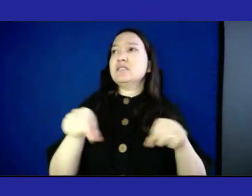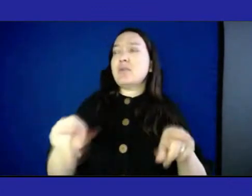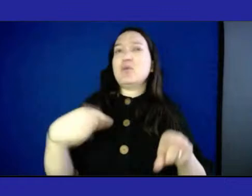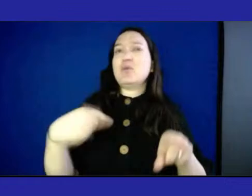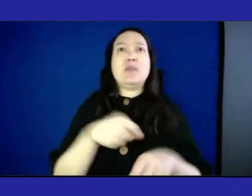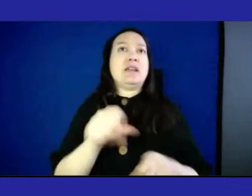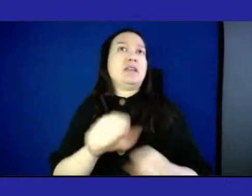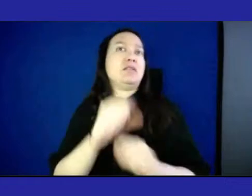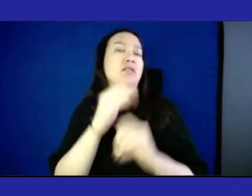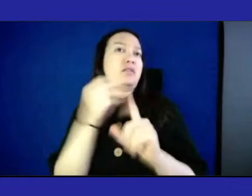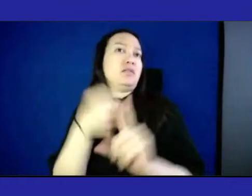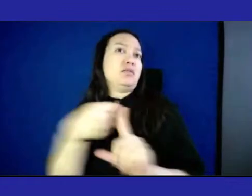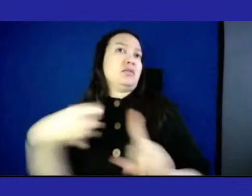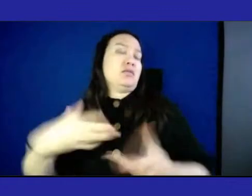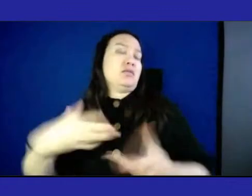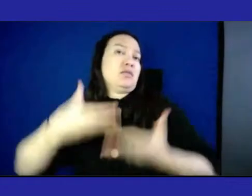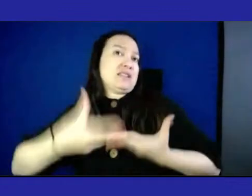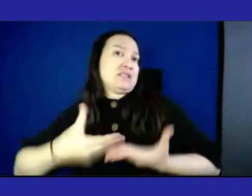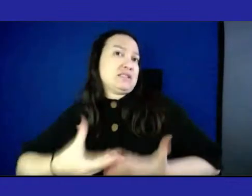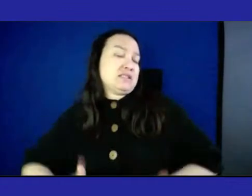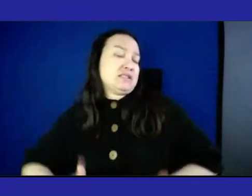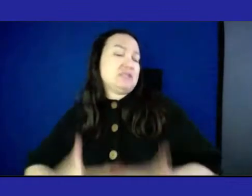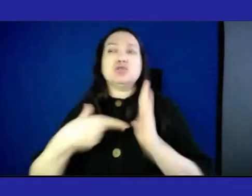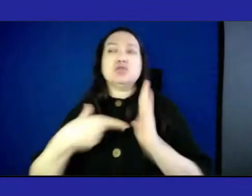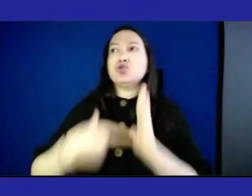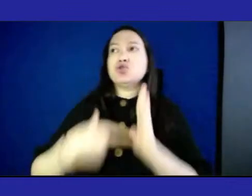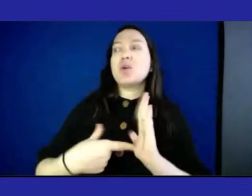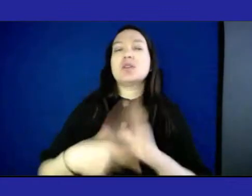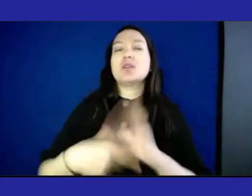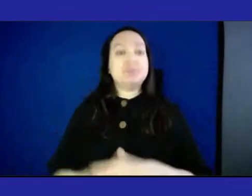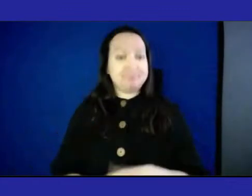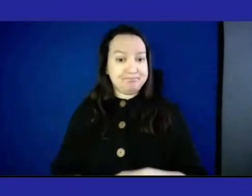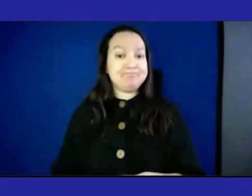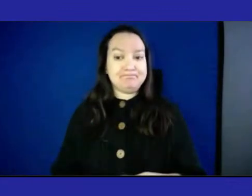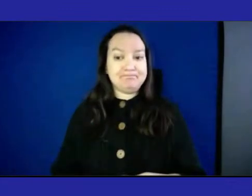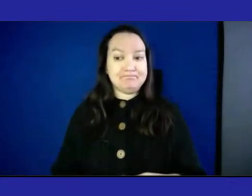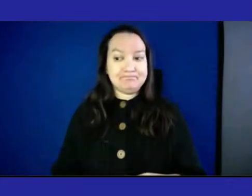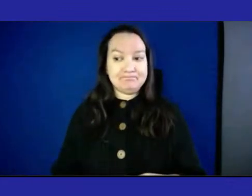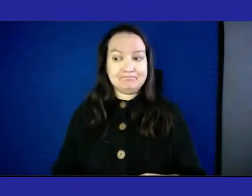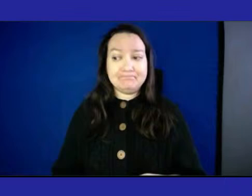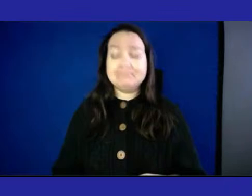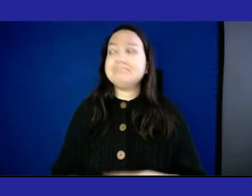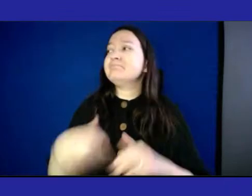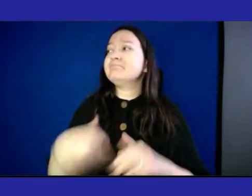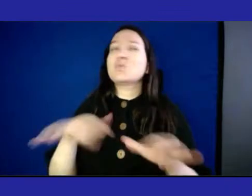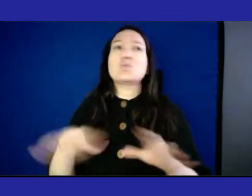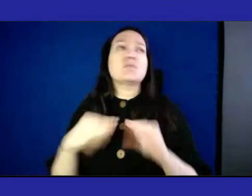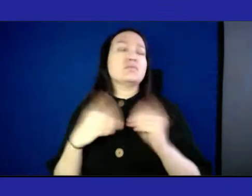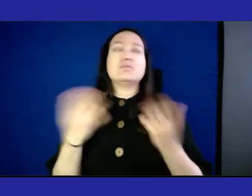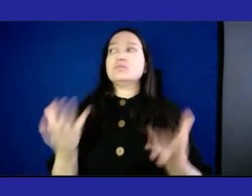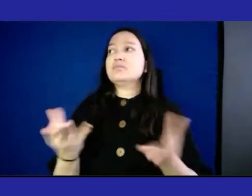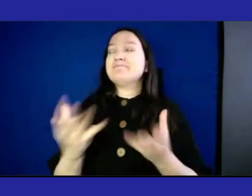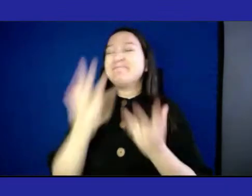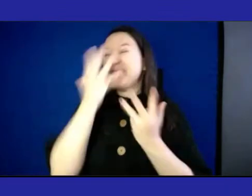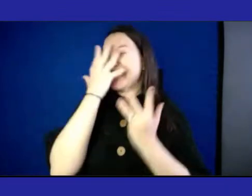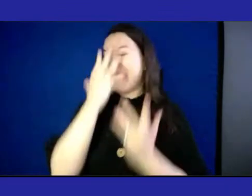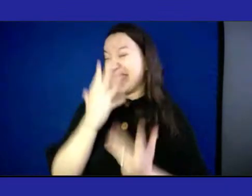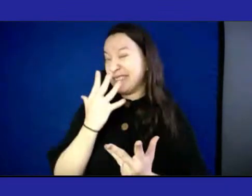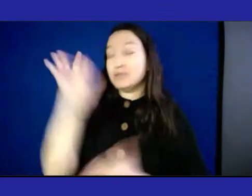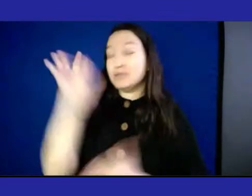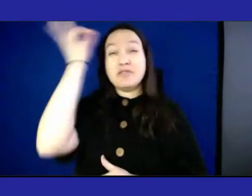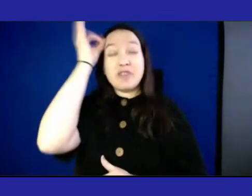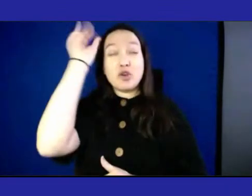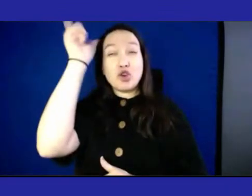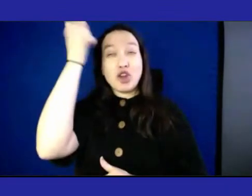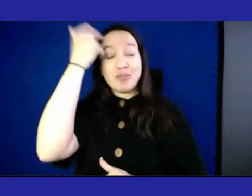that evidence and to show it, to demonstrate it. I'd go a step further and just say, sadly, I mean, the federal government not